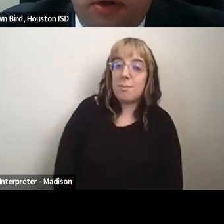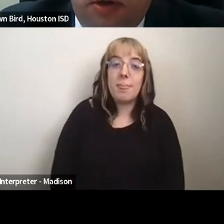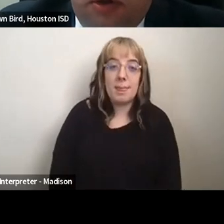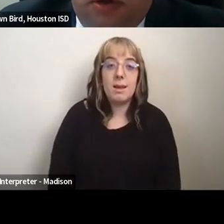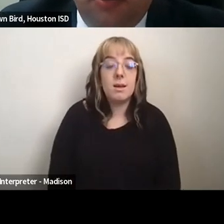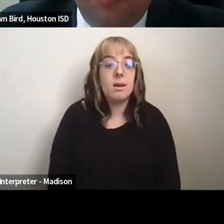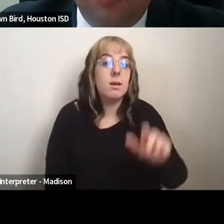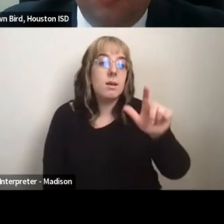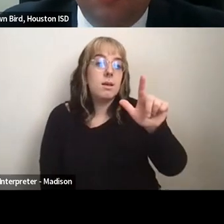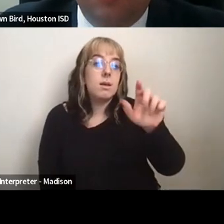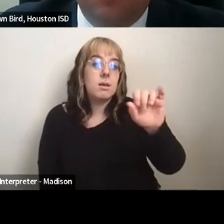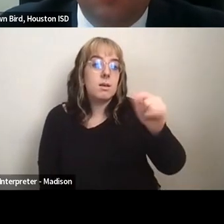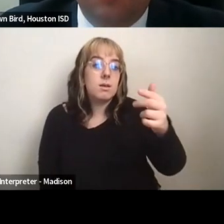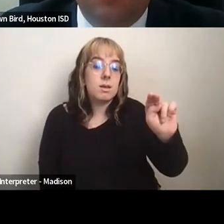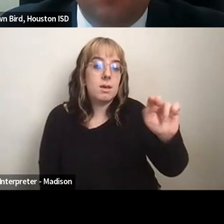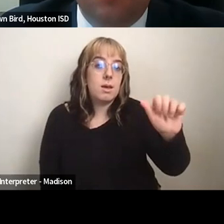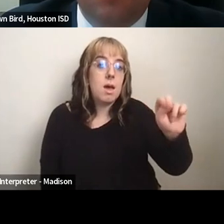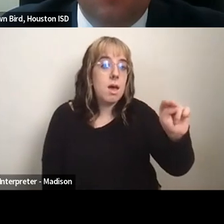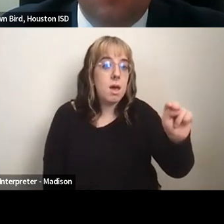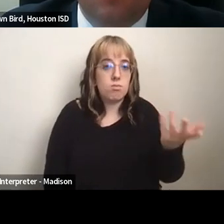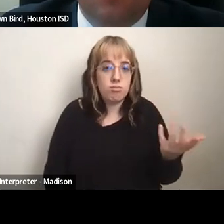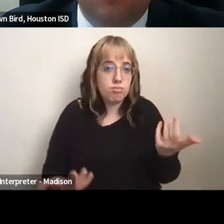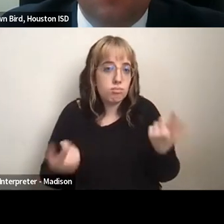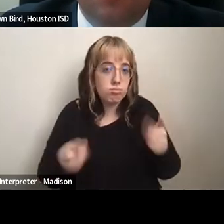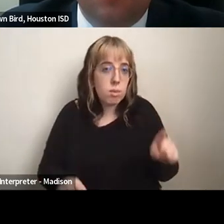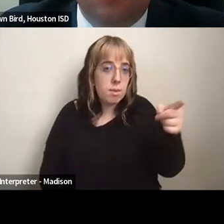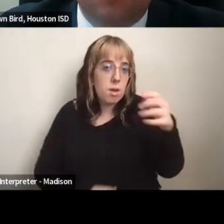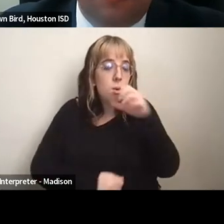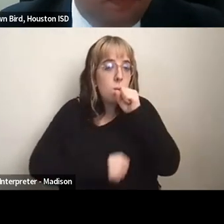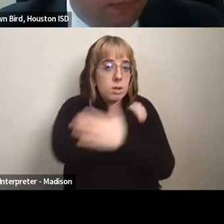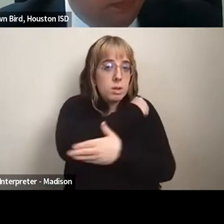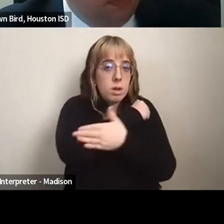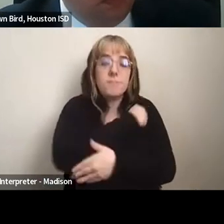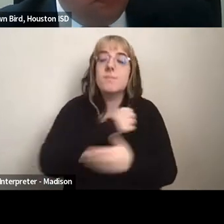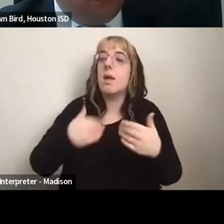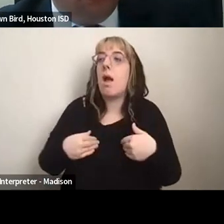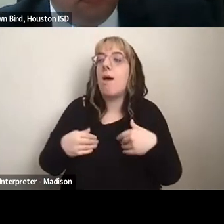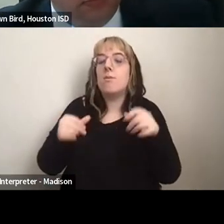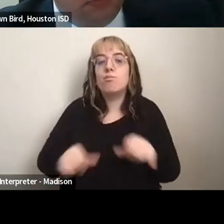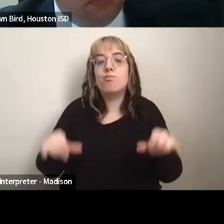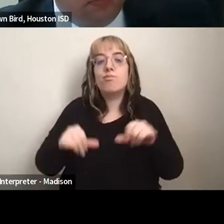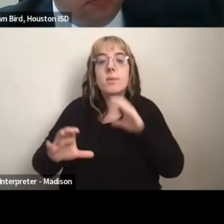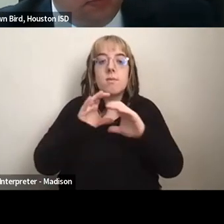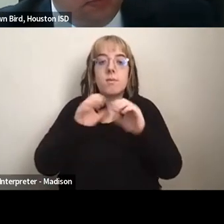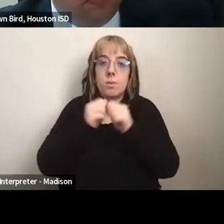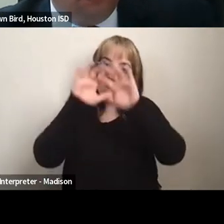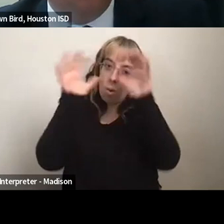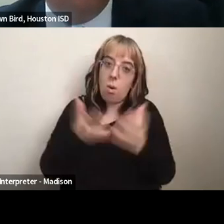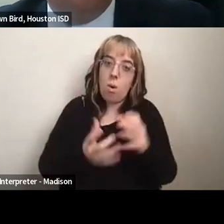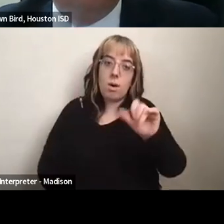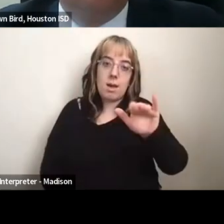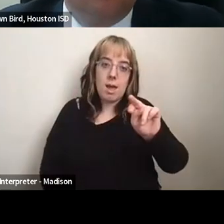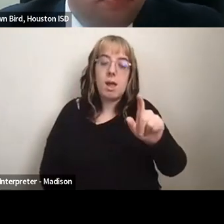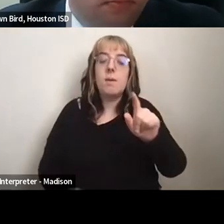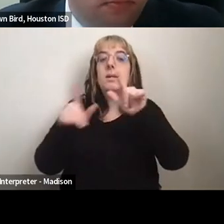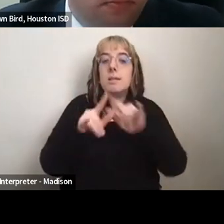Leanne, what about in Orange County? So we do have regular conversations with our whole cabinet as well as our